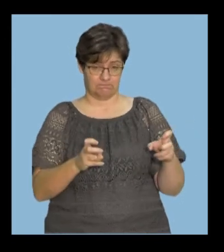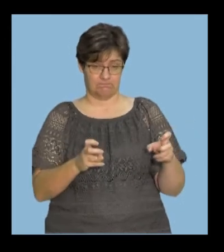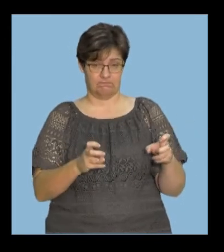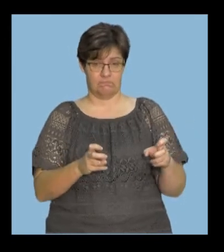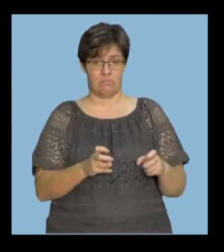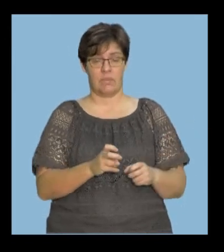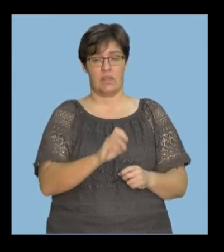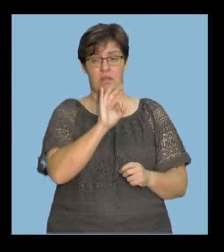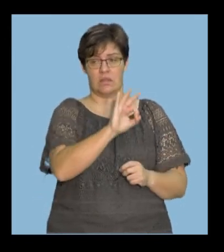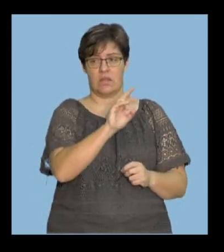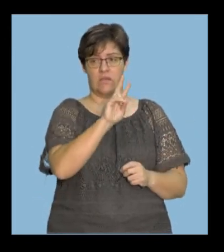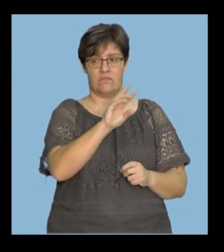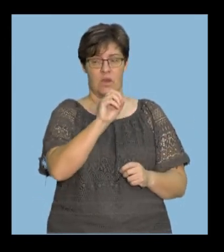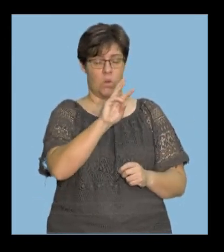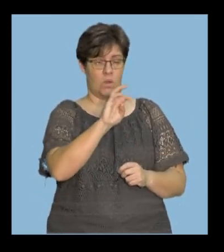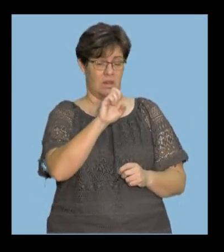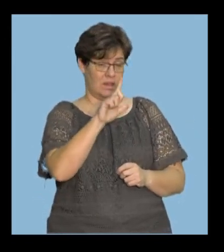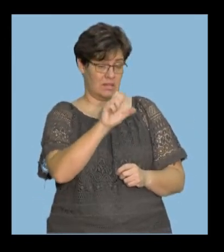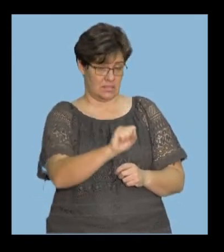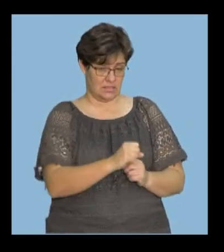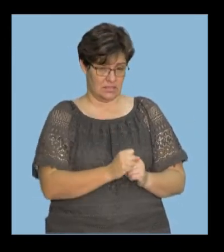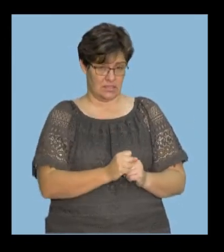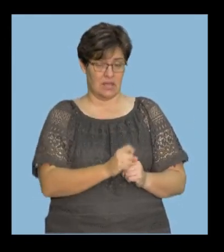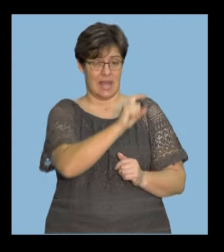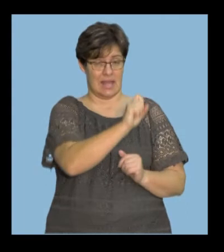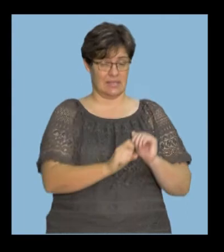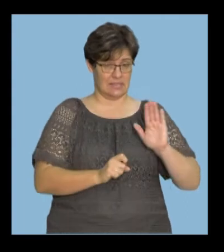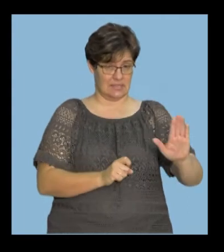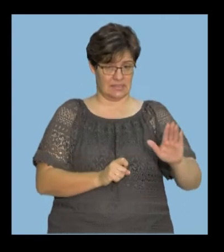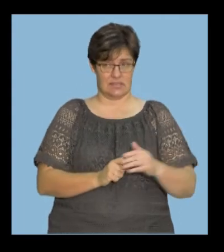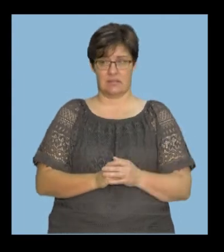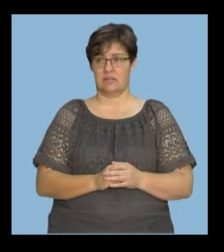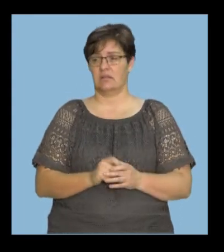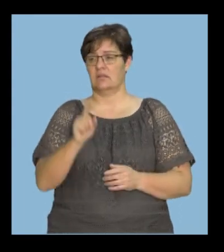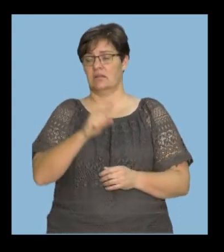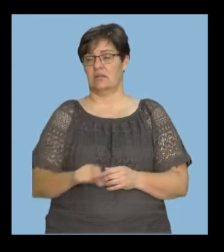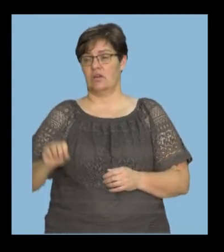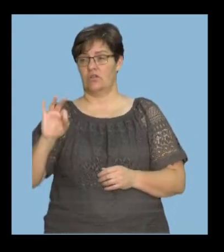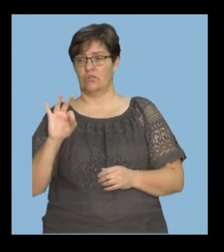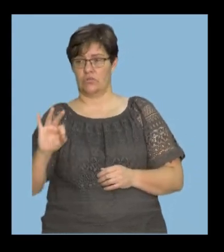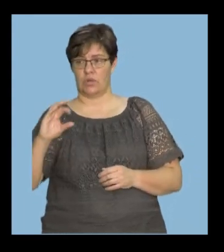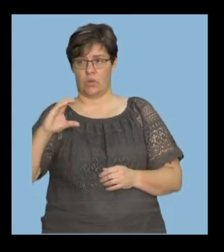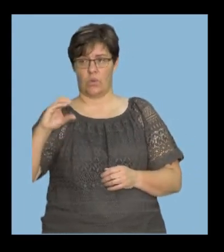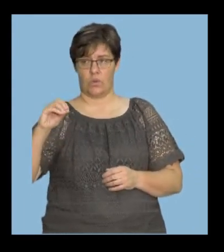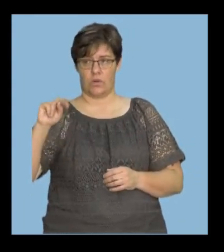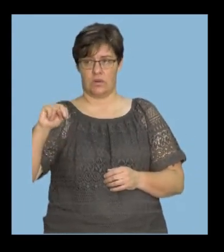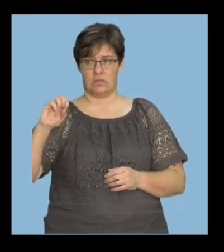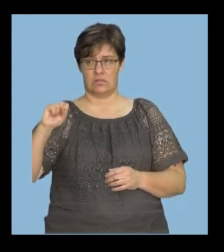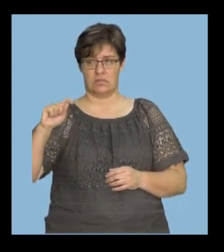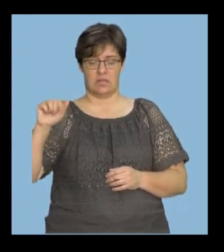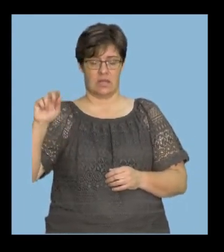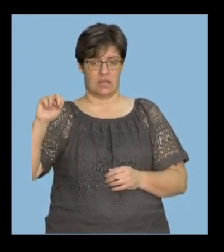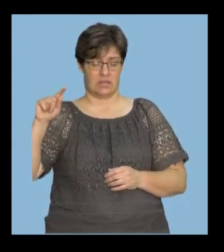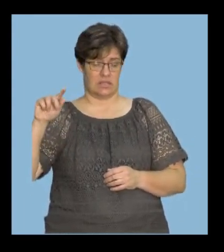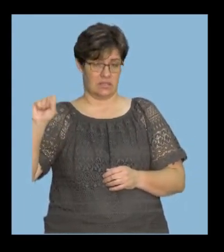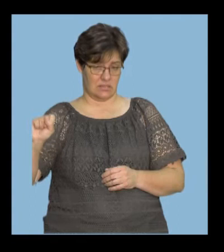the vowels over here for the set X, and we've extracted the first three